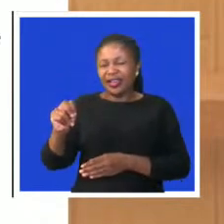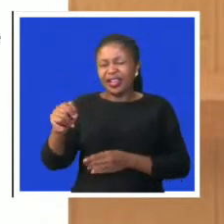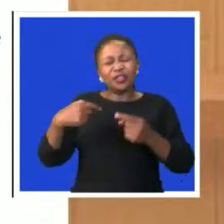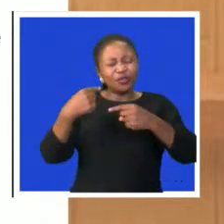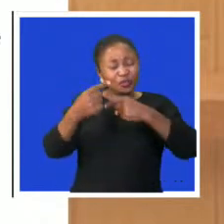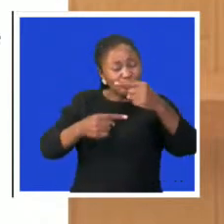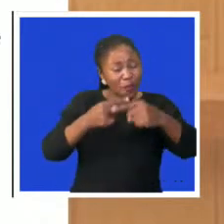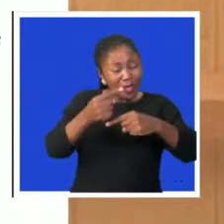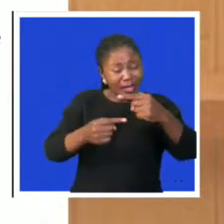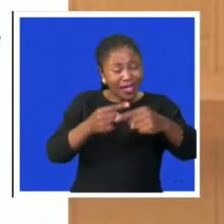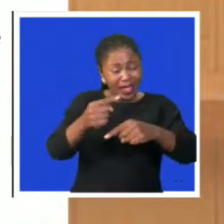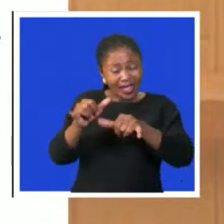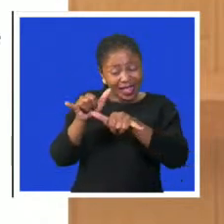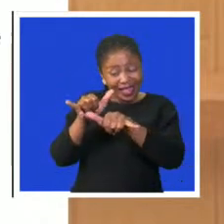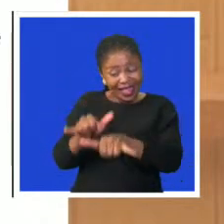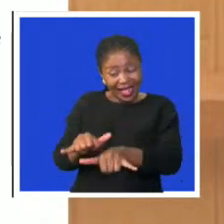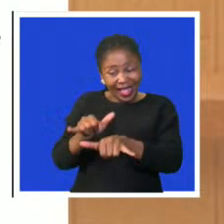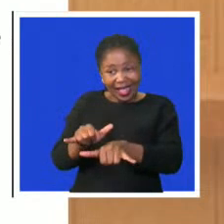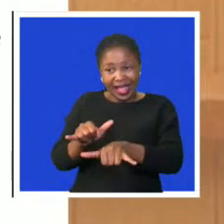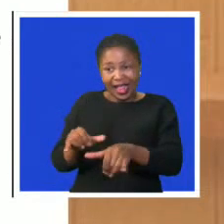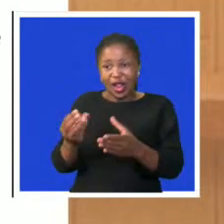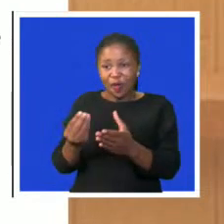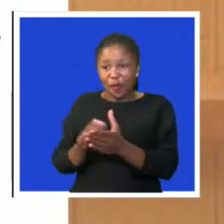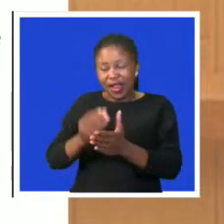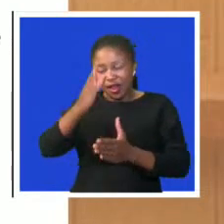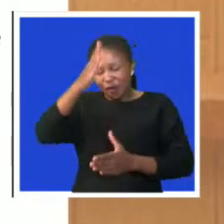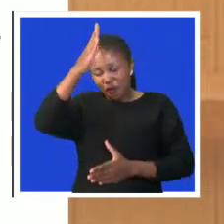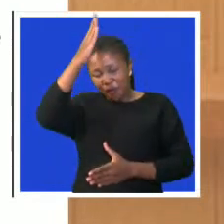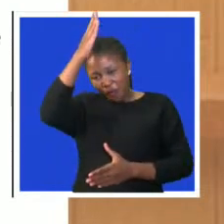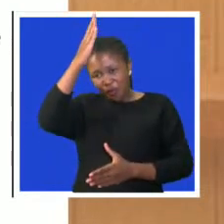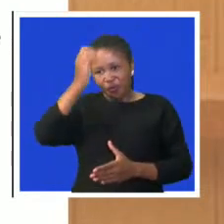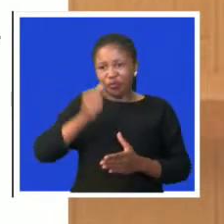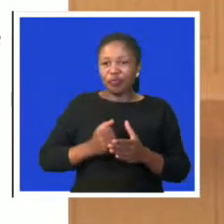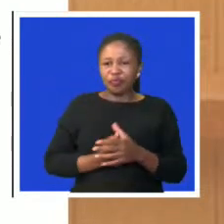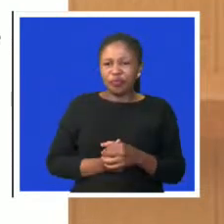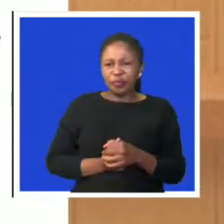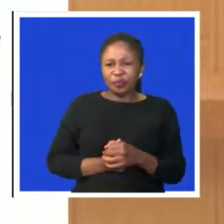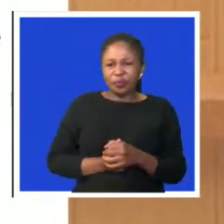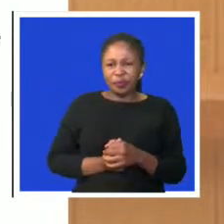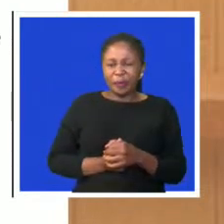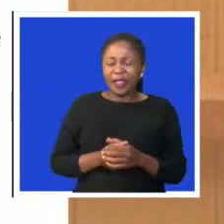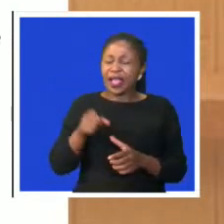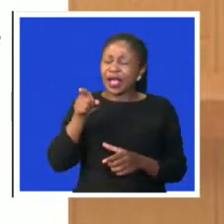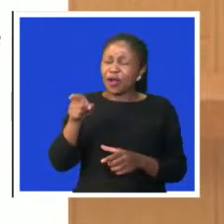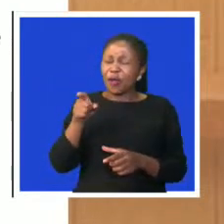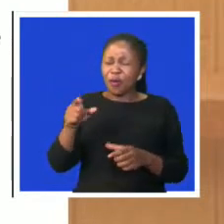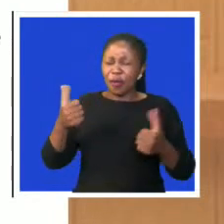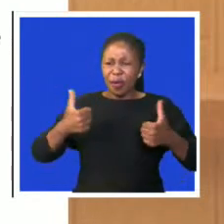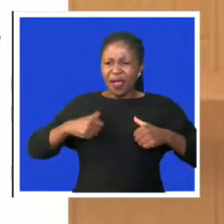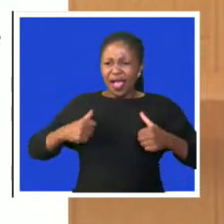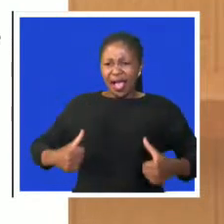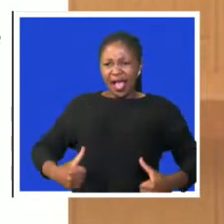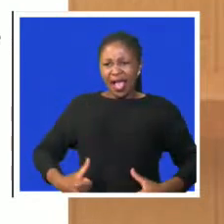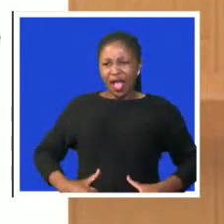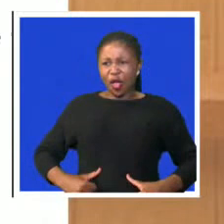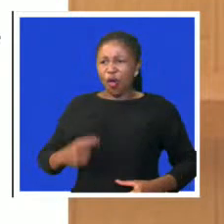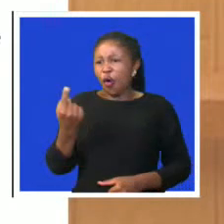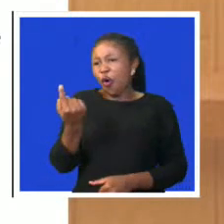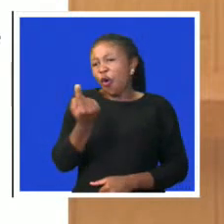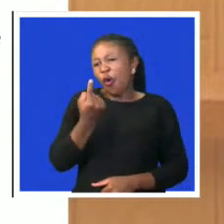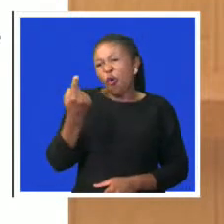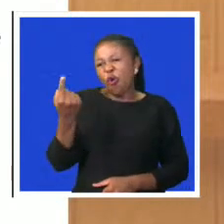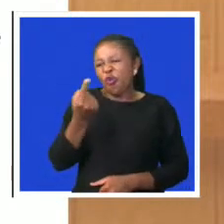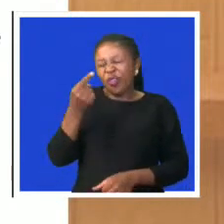could enter the Holy of Holies once a year on Day of Atonement, Yom Kippur.